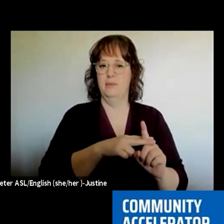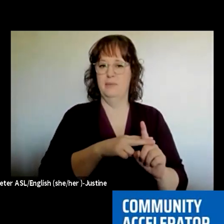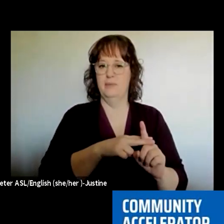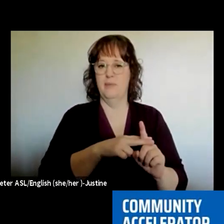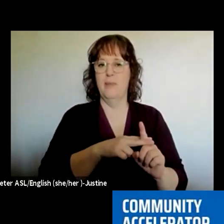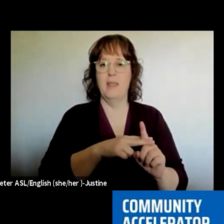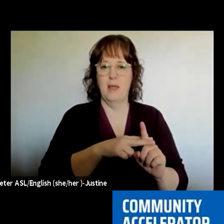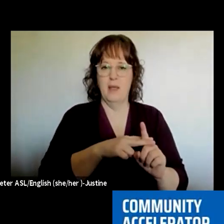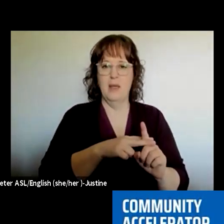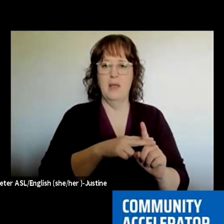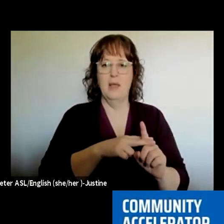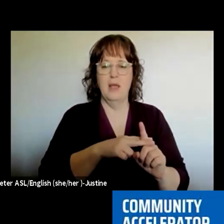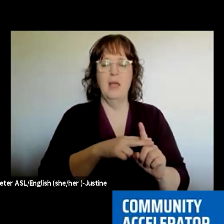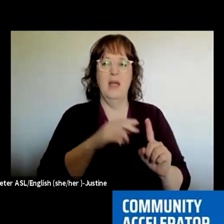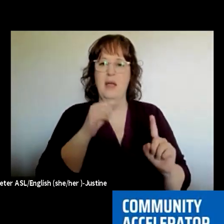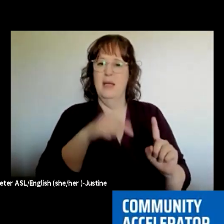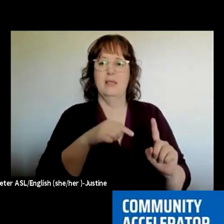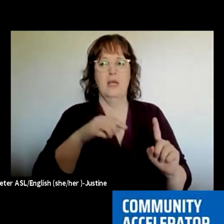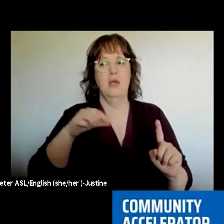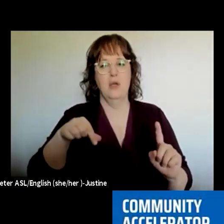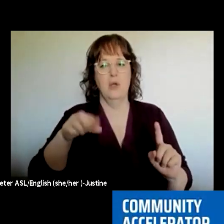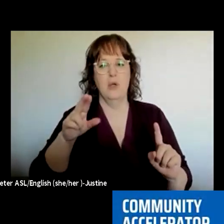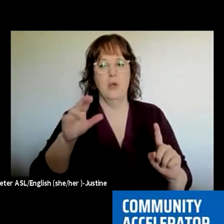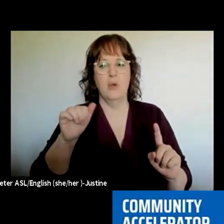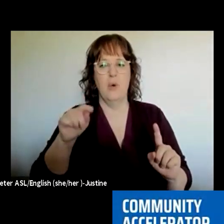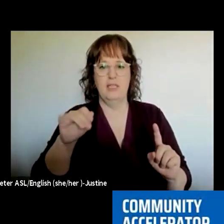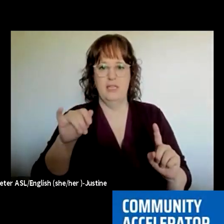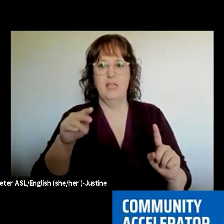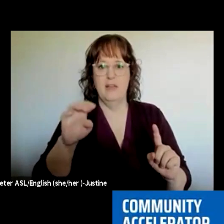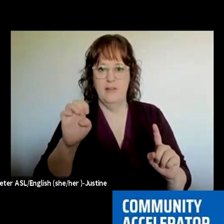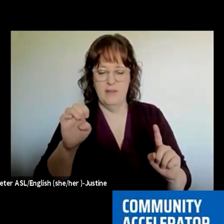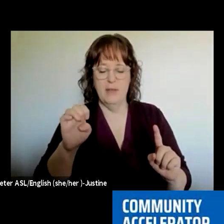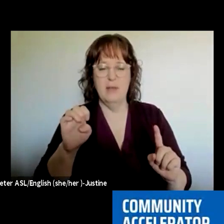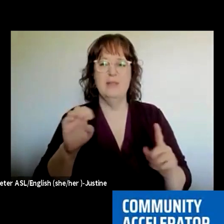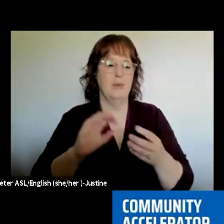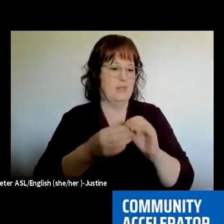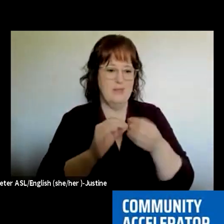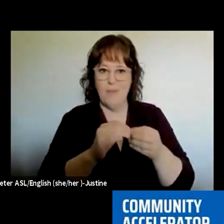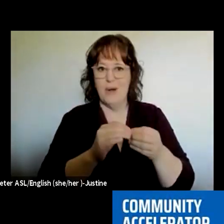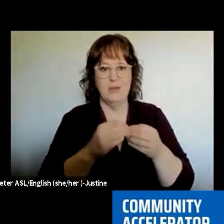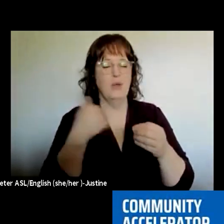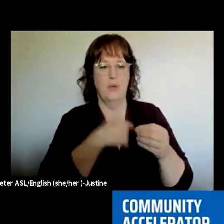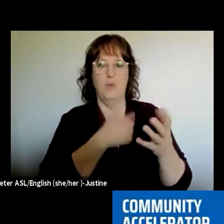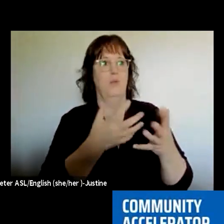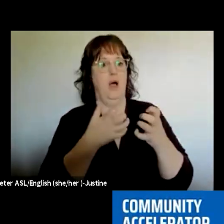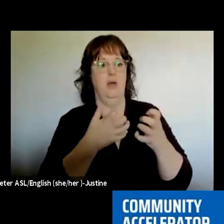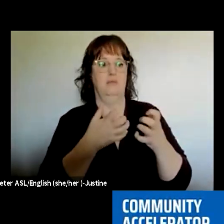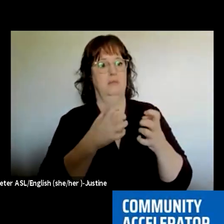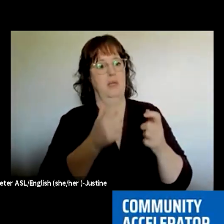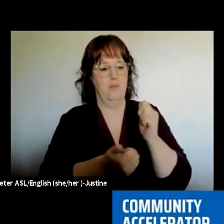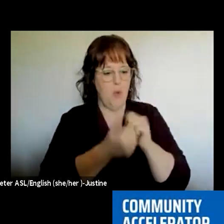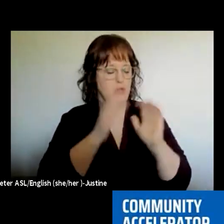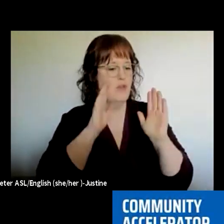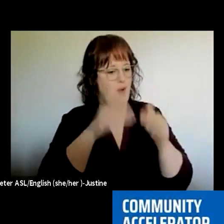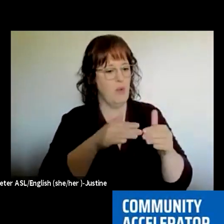quantitative, which means that we are mostly asking for numbers and responses